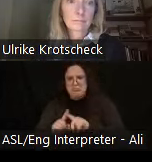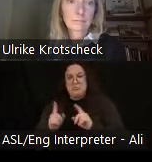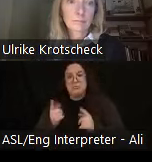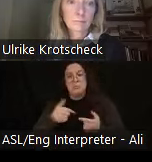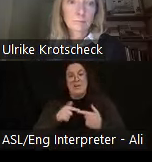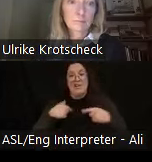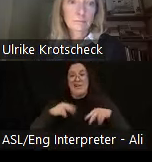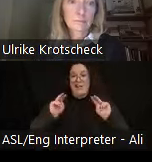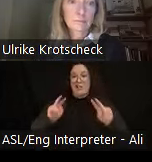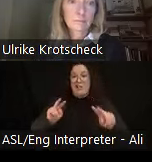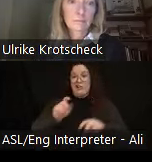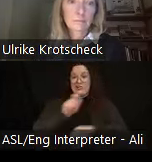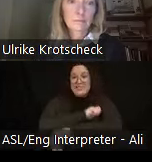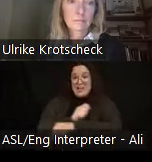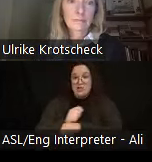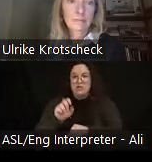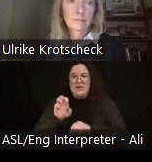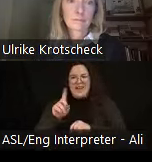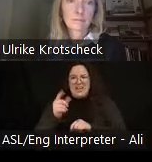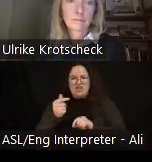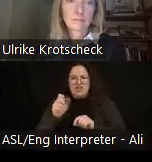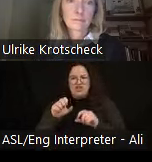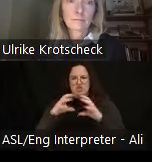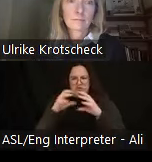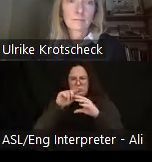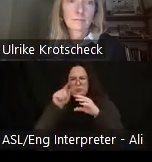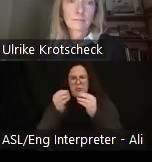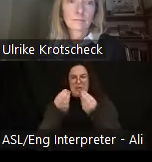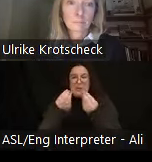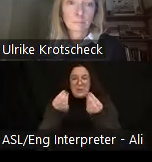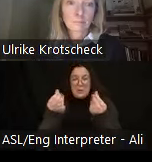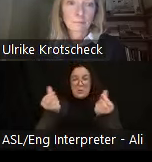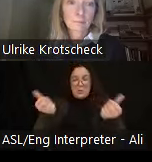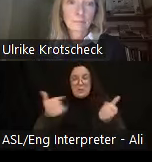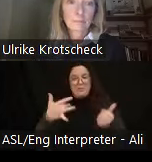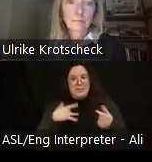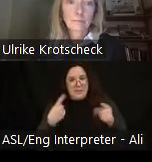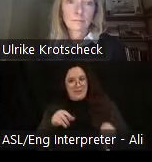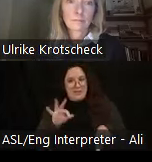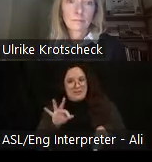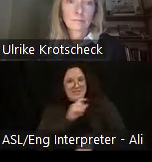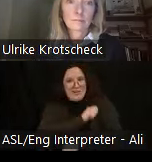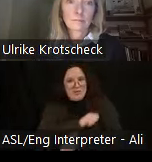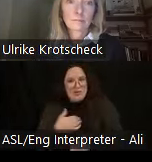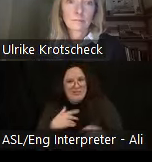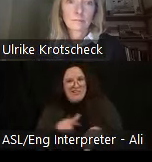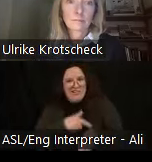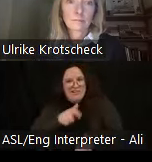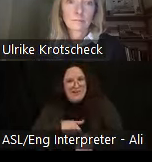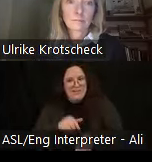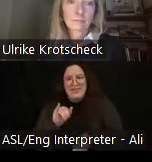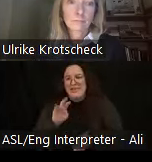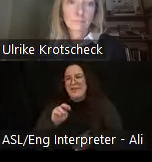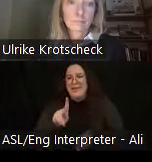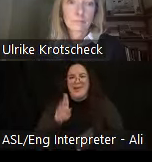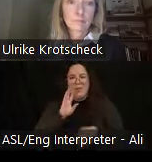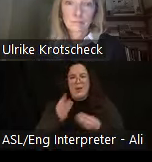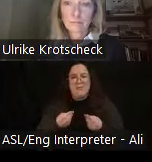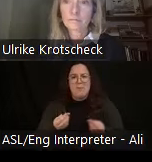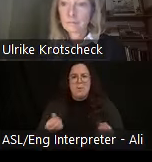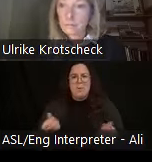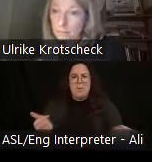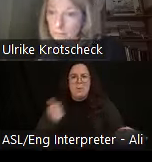at the edges is that some of them are really diffuse, which is what happens if you've had a tattoo for a long time. The ink diffuses in your skin